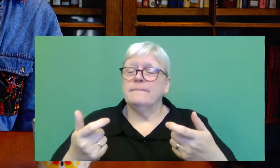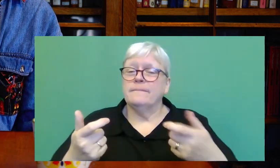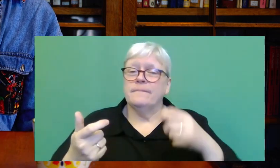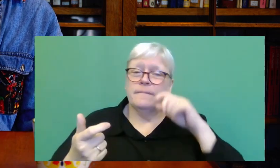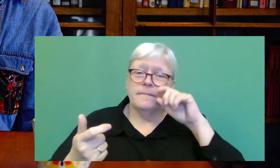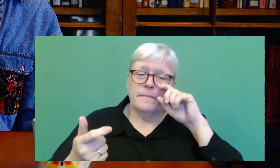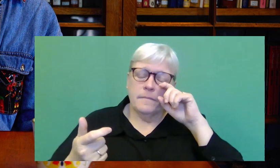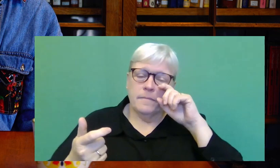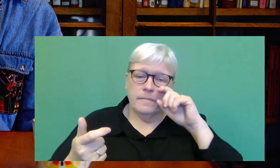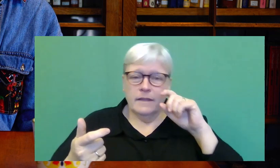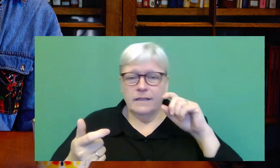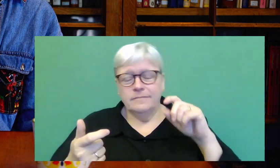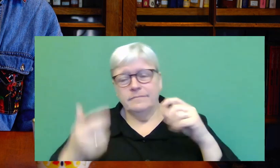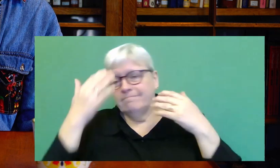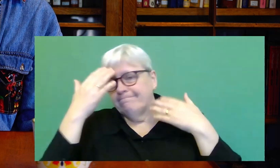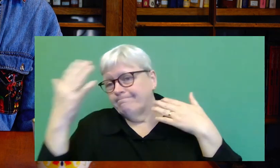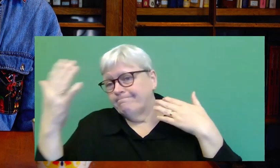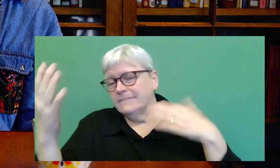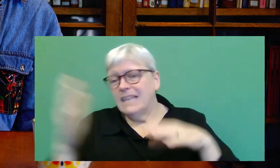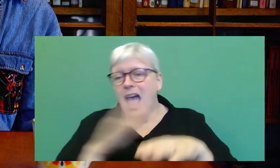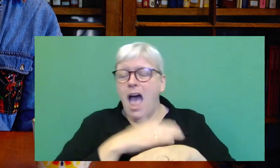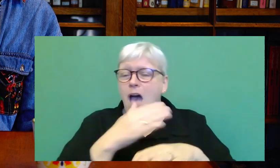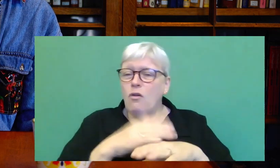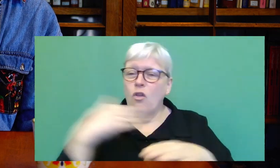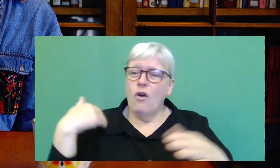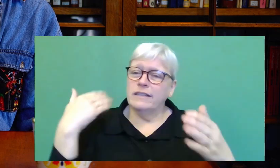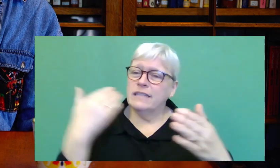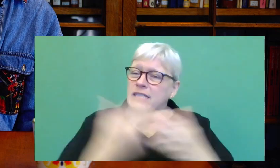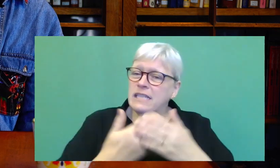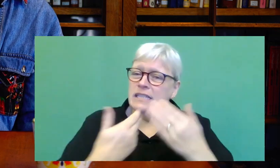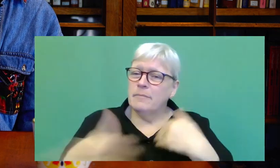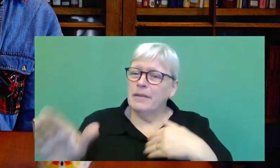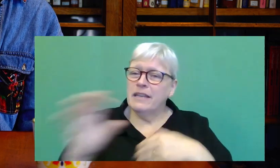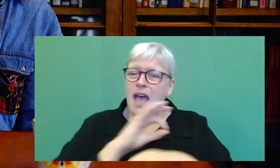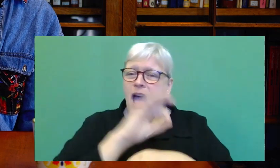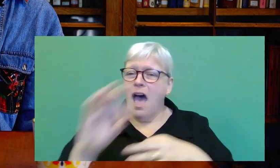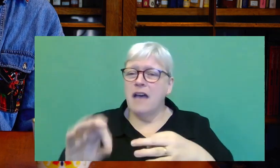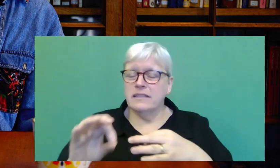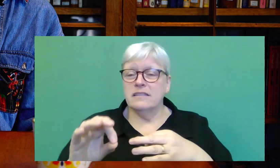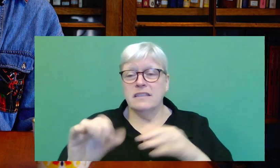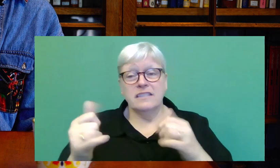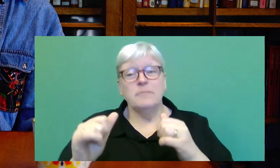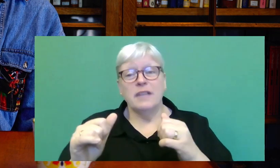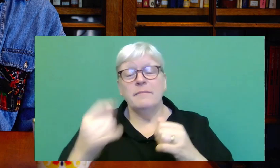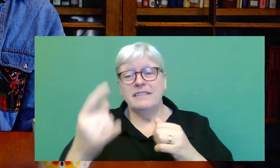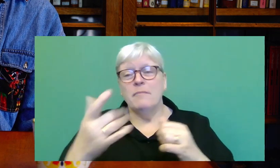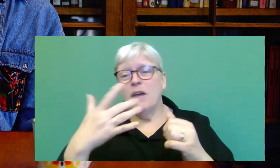you don't know how long it's been since somebody's been asked about these things. It can be a real gift if someone wants to talk to you